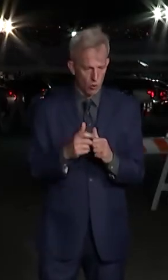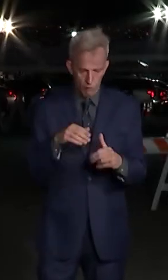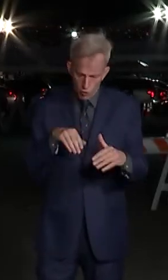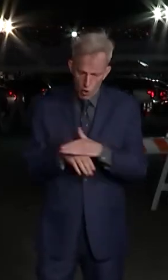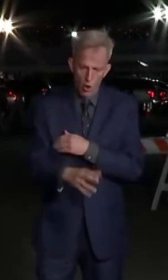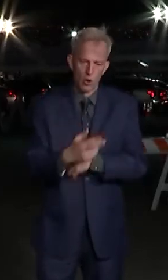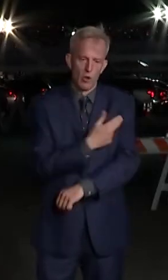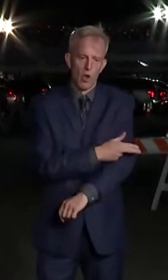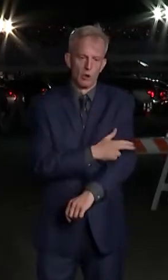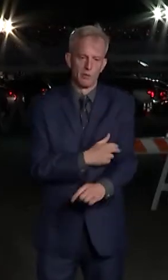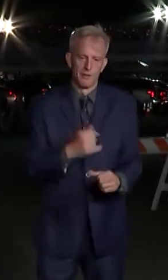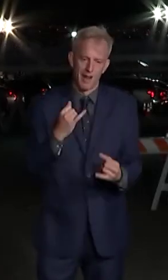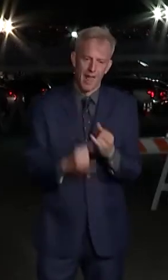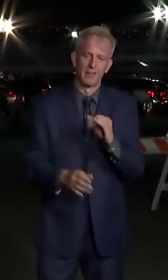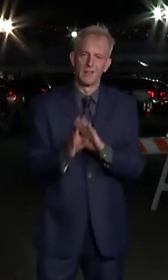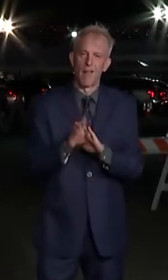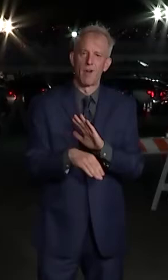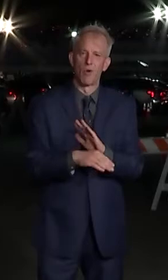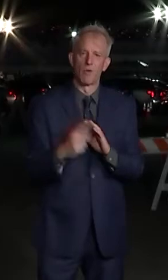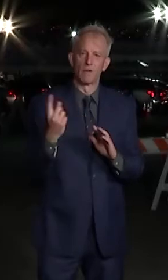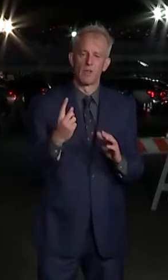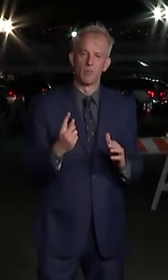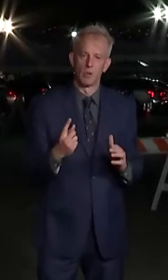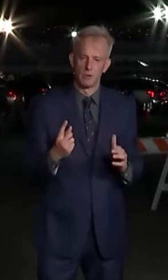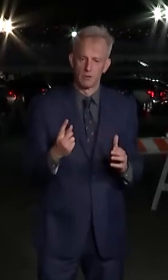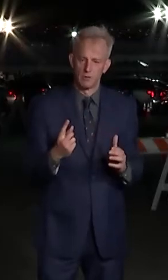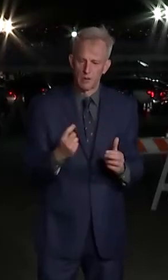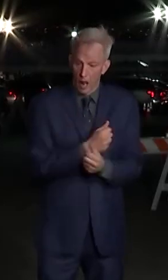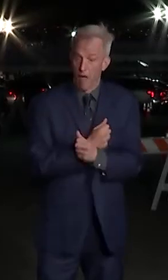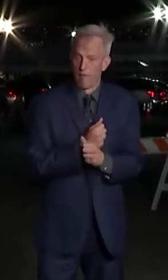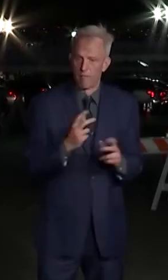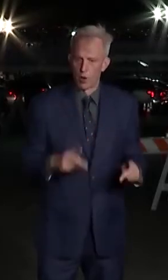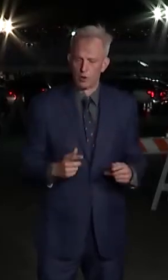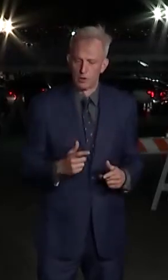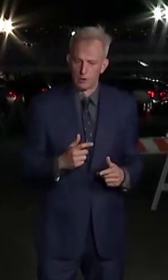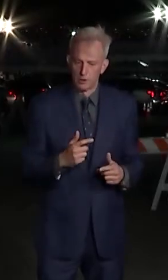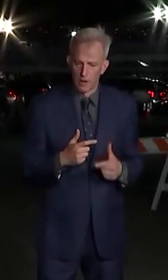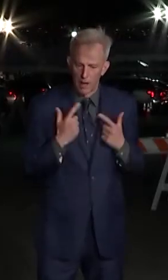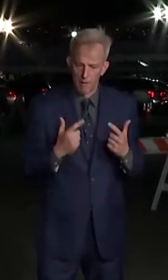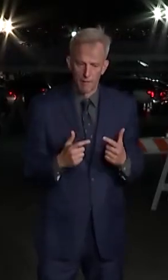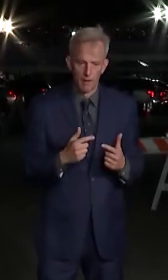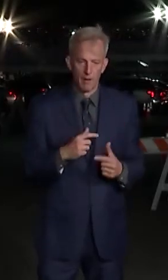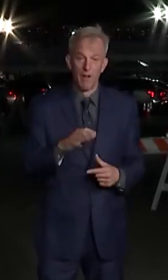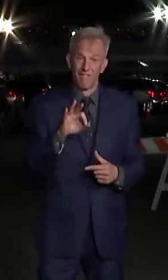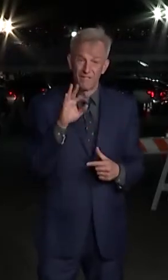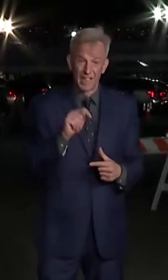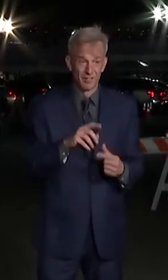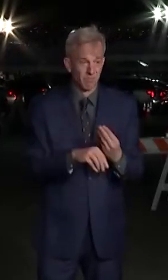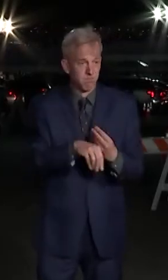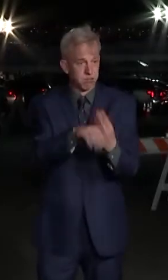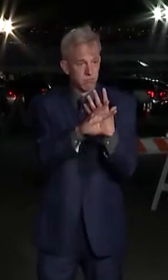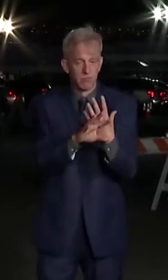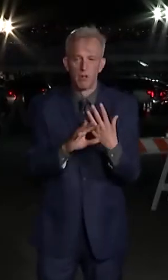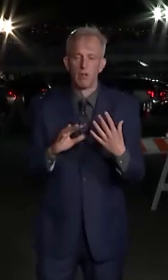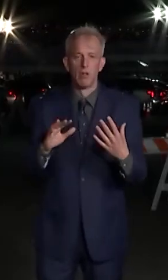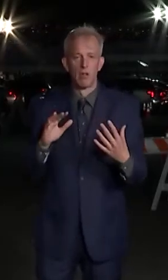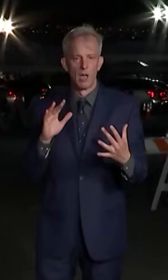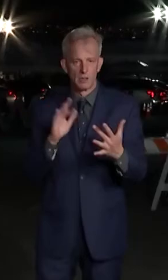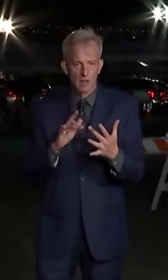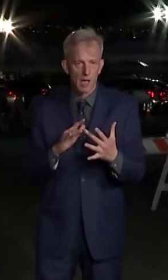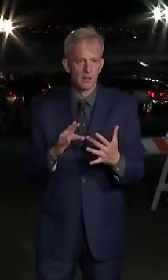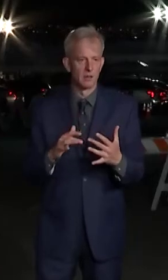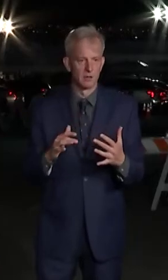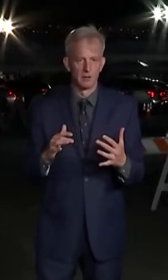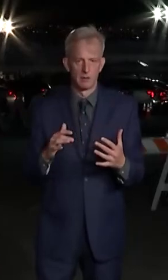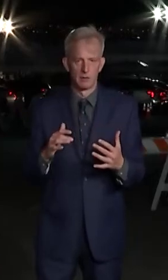for the last half hour of a loved one's life, through FaceTime, connected him or her with their children or their loved ones.